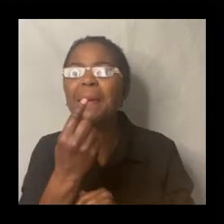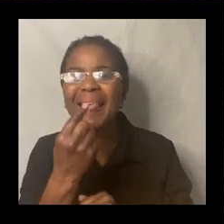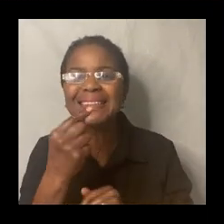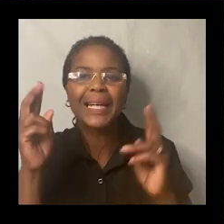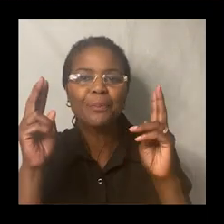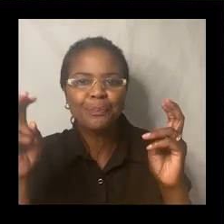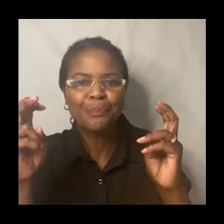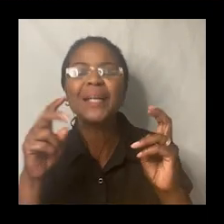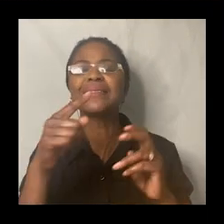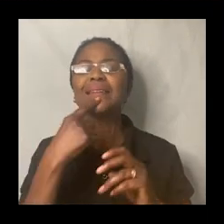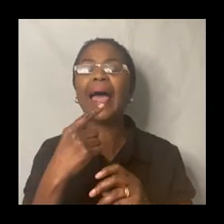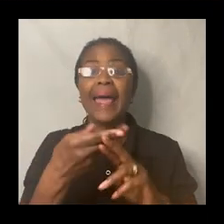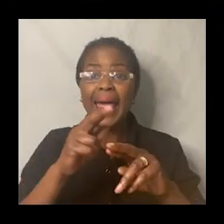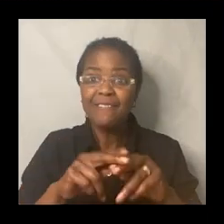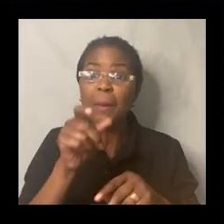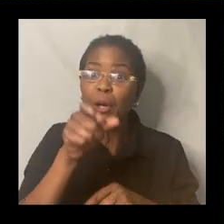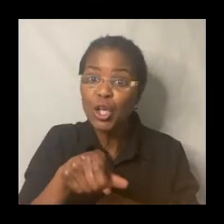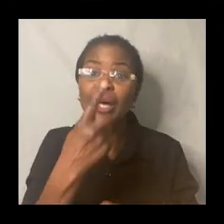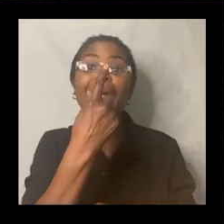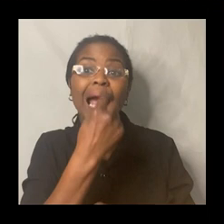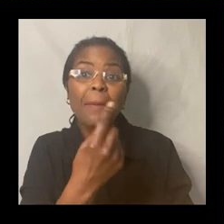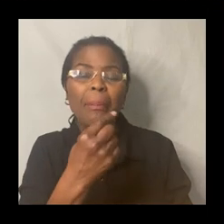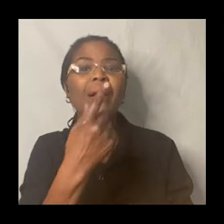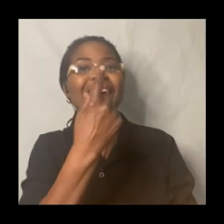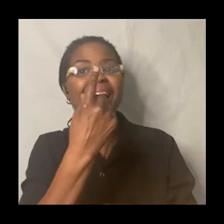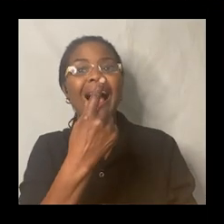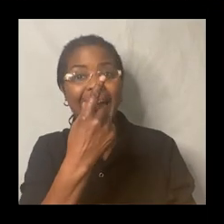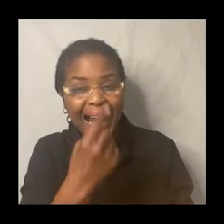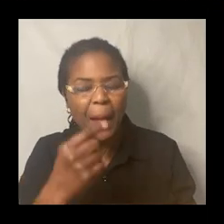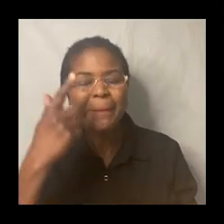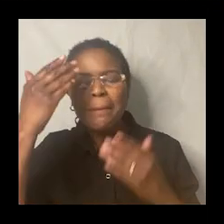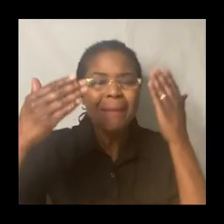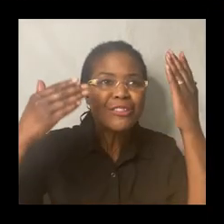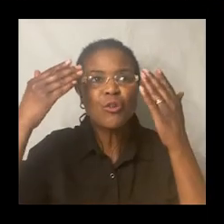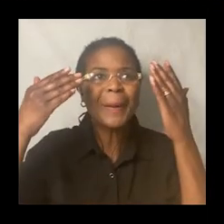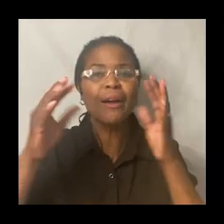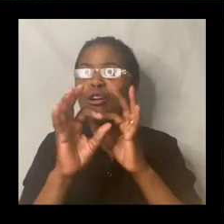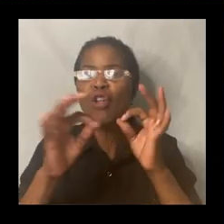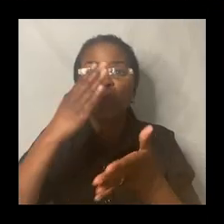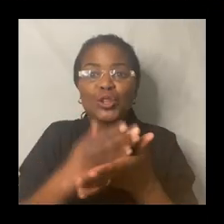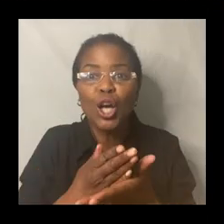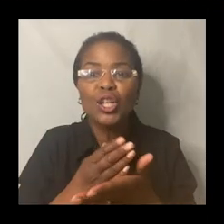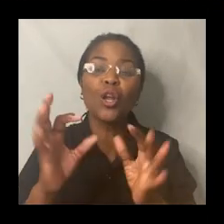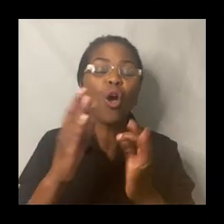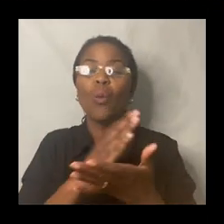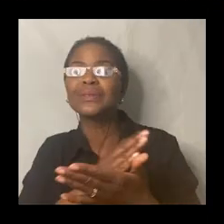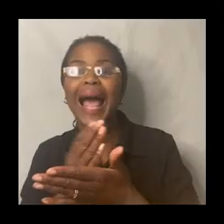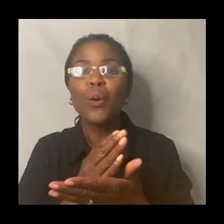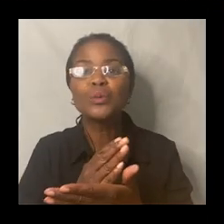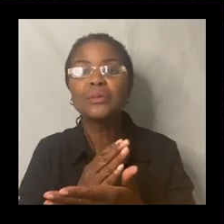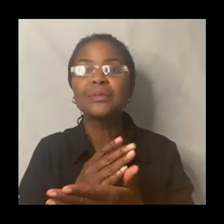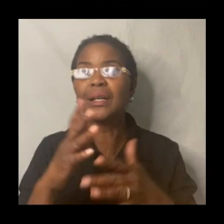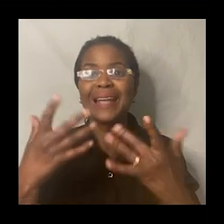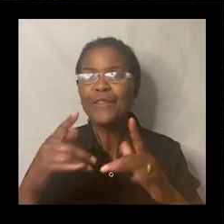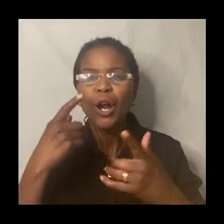where he says is when a person is capable of being in mysteries, uncertainties, and doubts without any irritable reaching after fact or